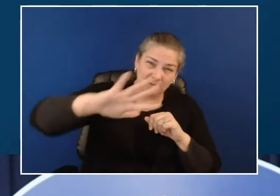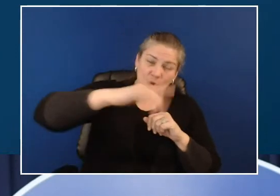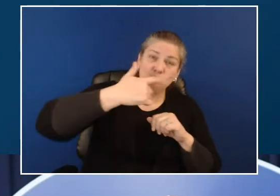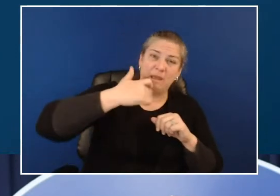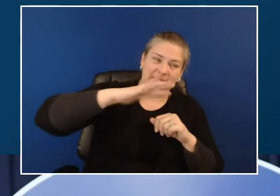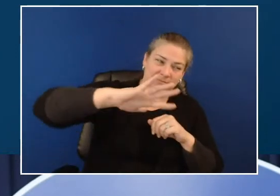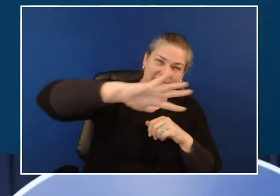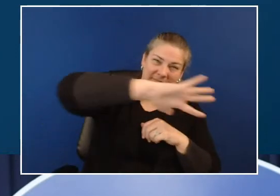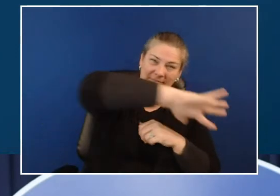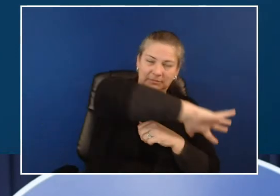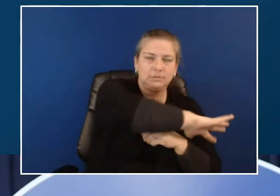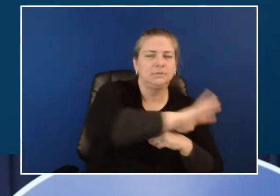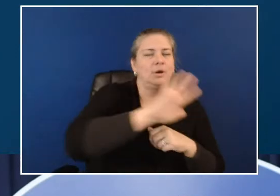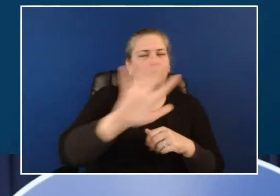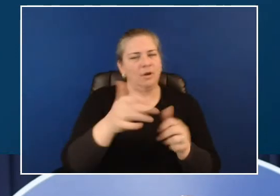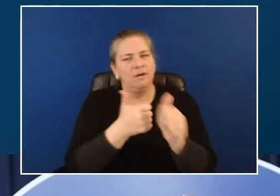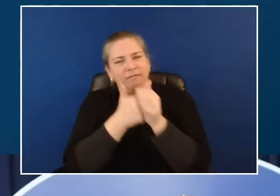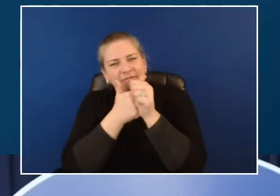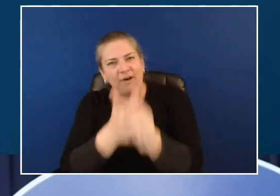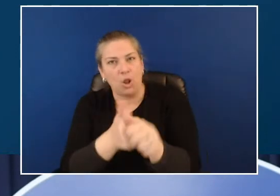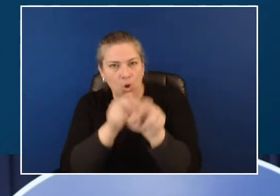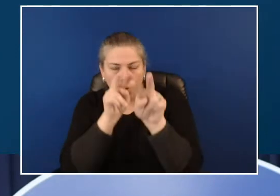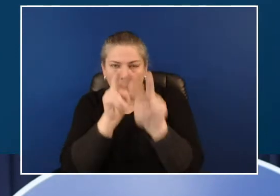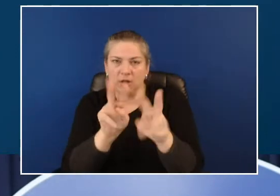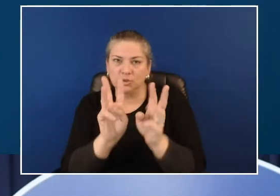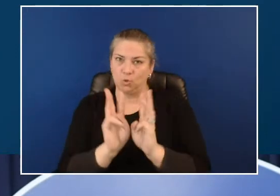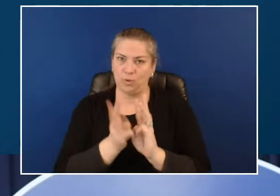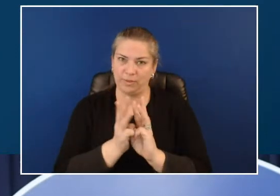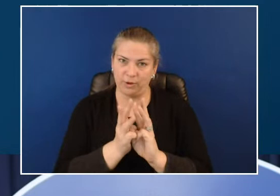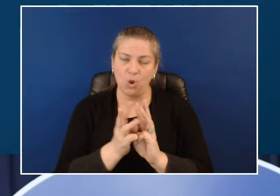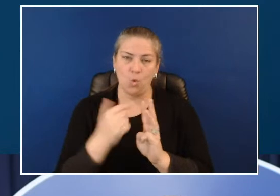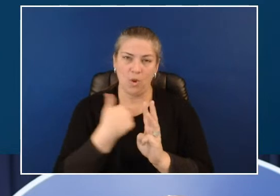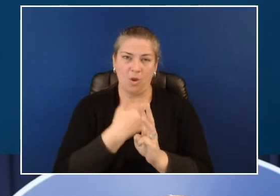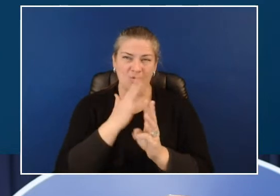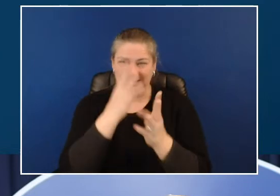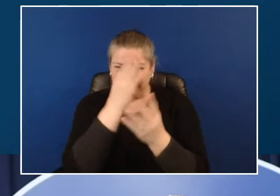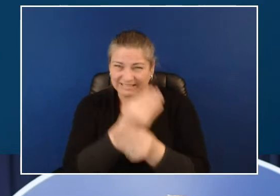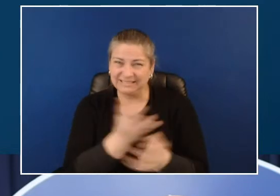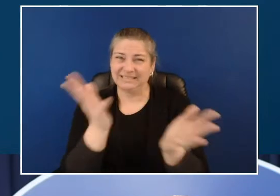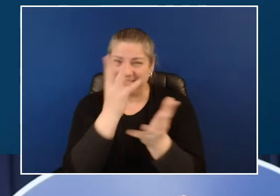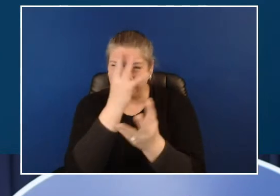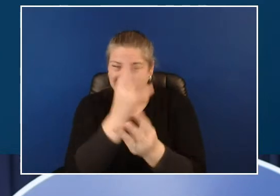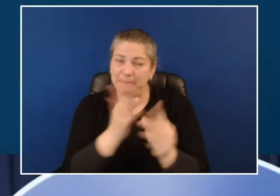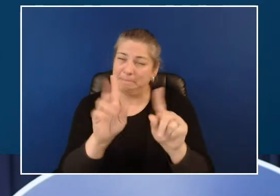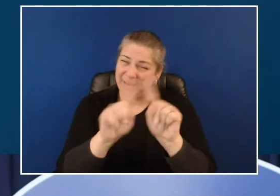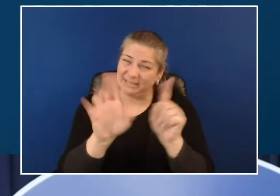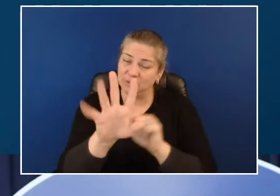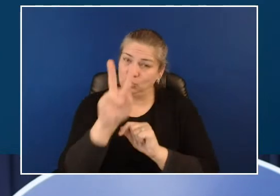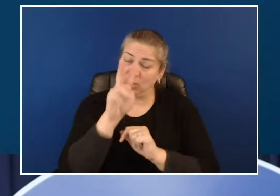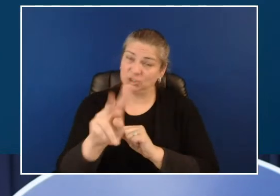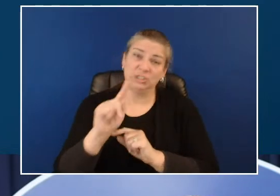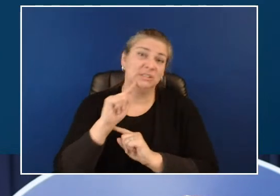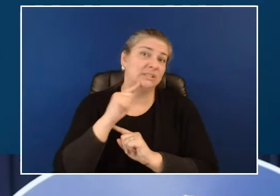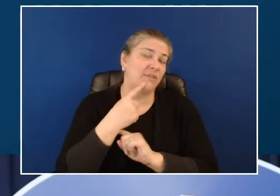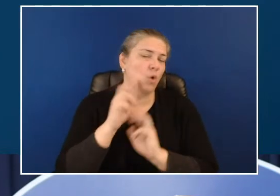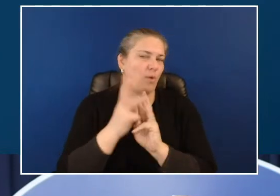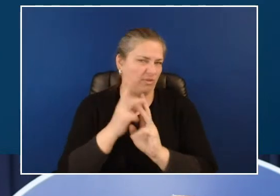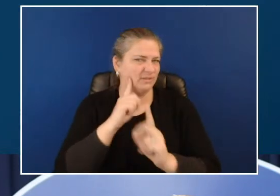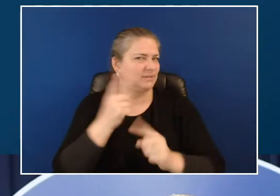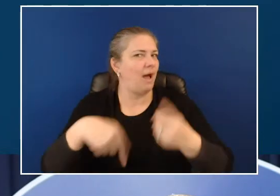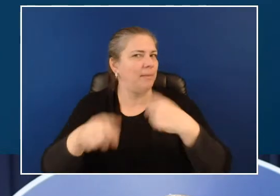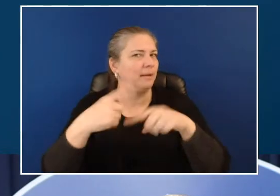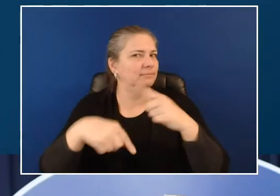make sure you follow the weather. We'll try to put out updates, but once again, severe weather's coming. We're doing our best to make sure you